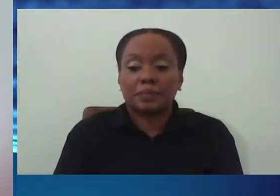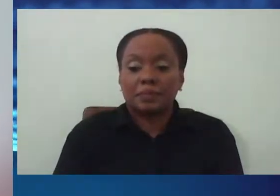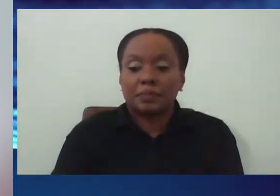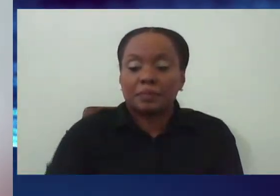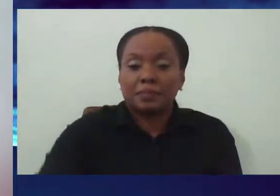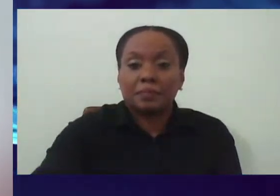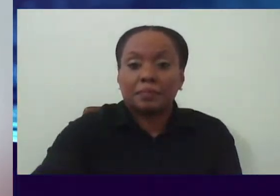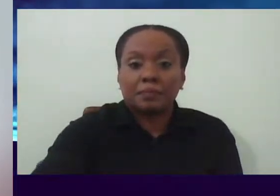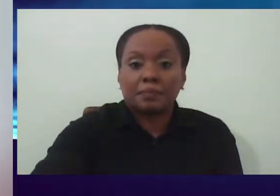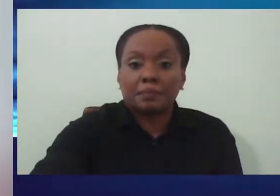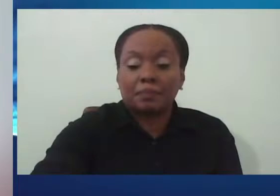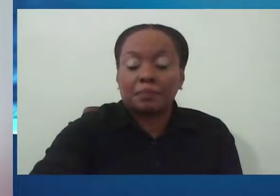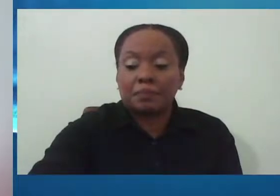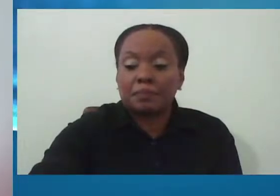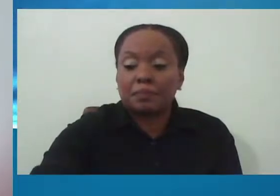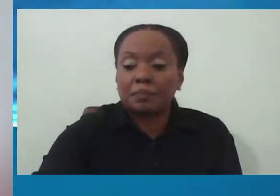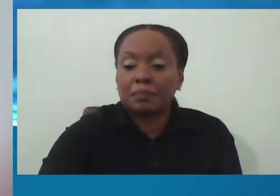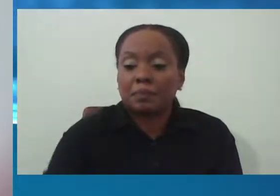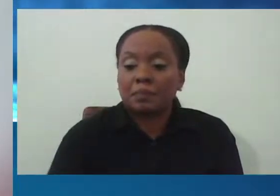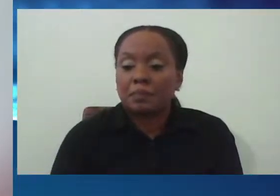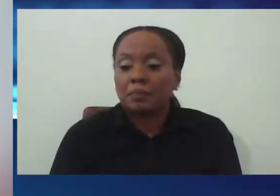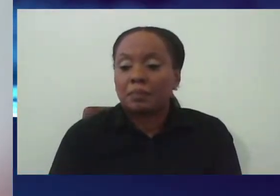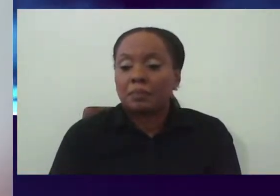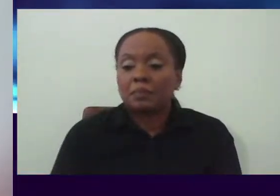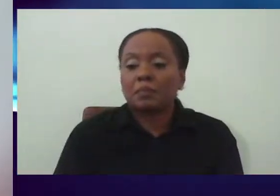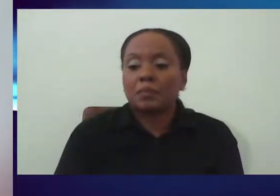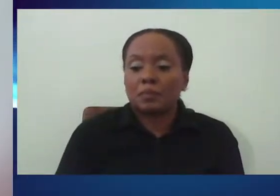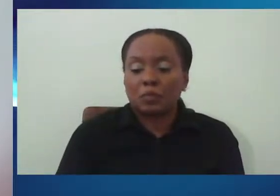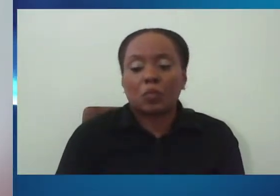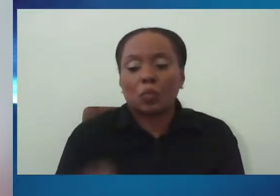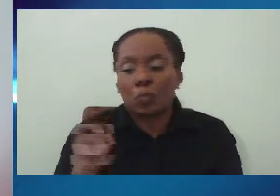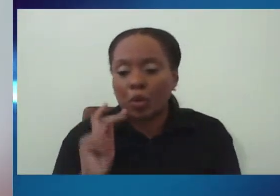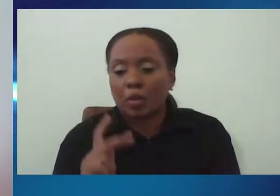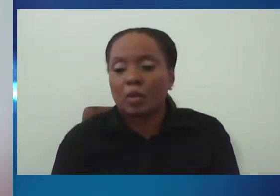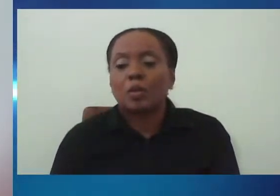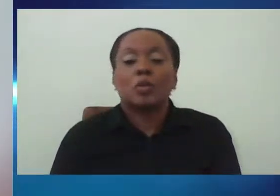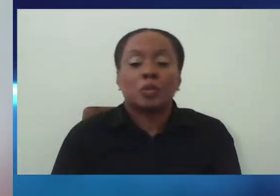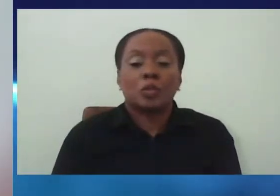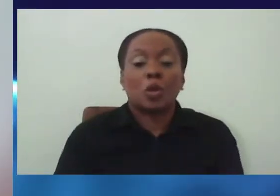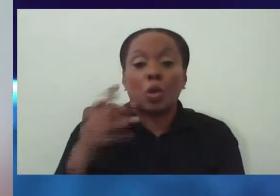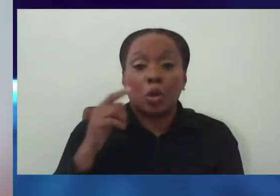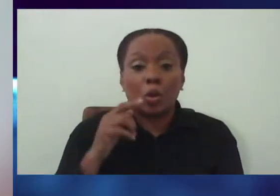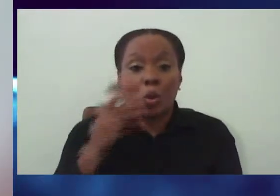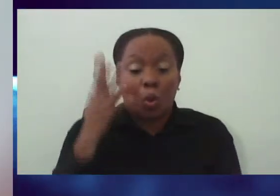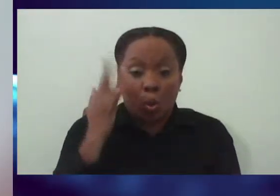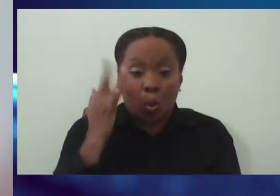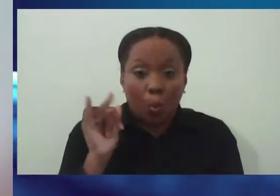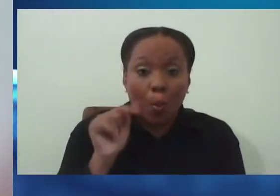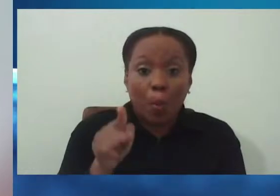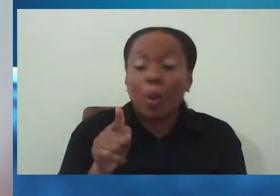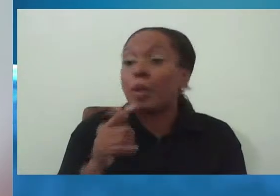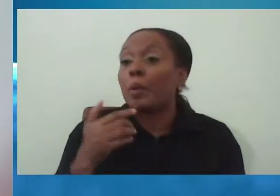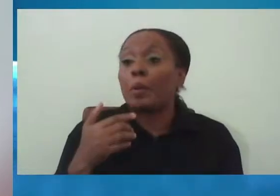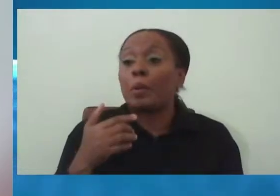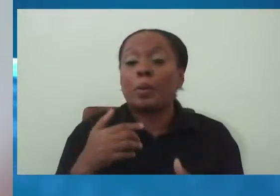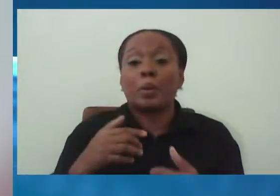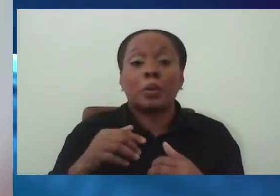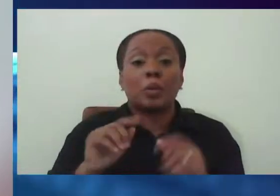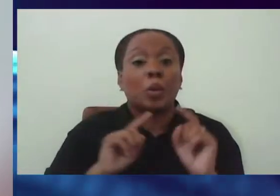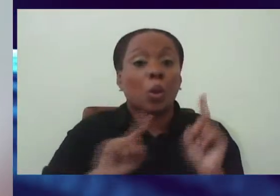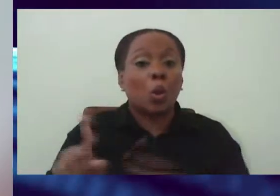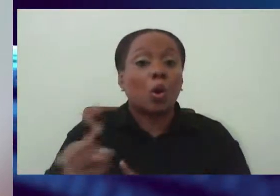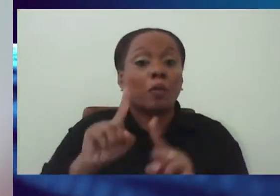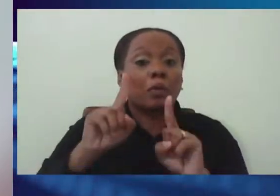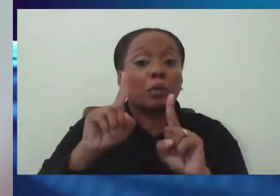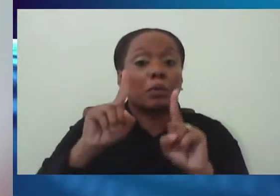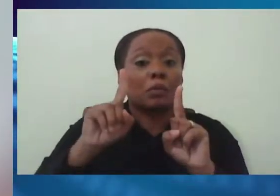So first piece, why are they being tested? Tying into why they're being told to quarantine. Then the issue